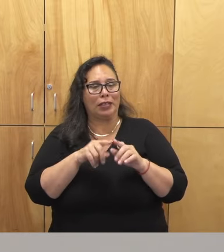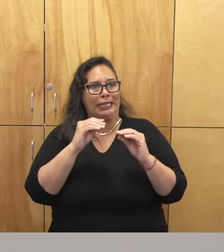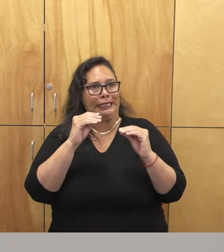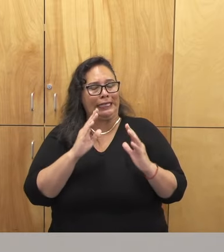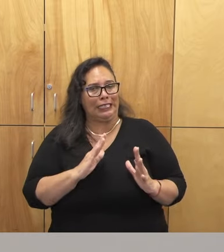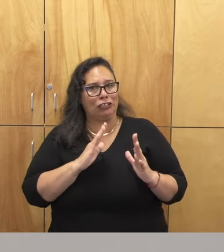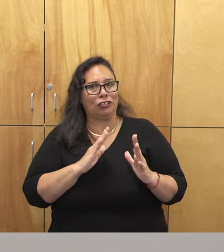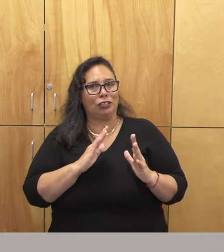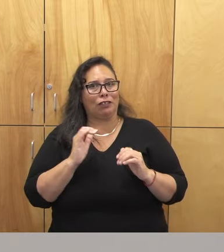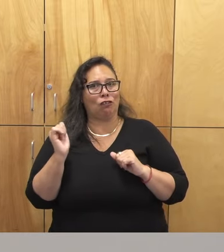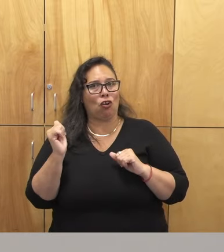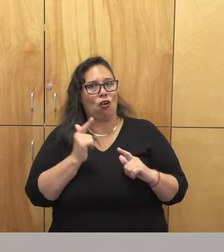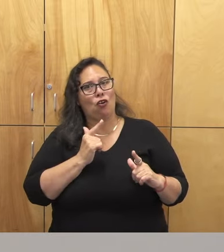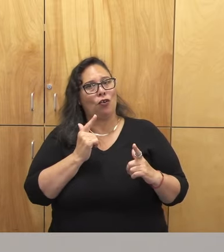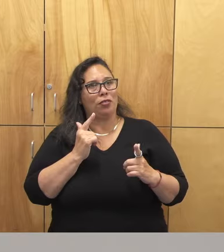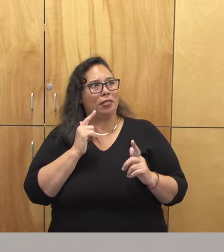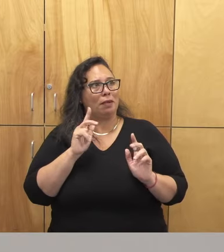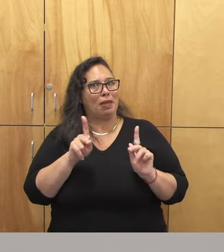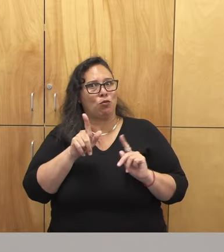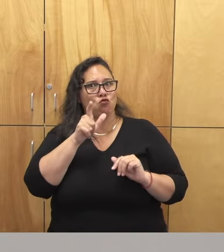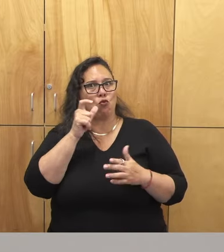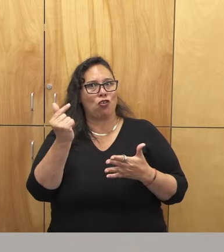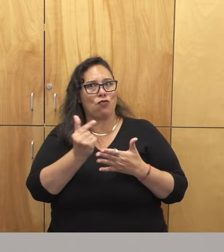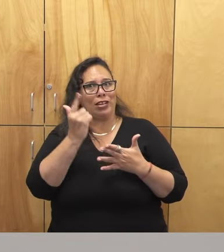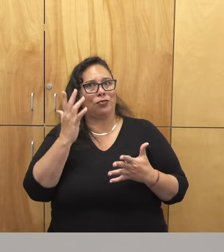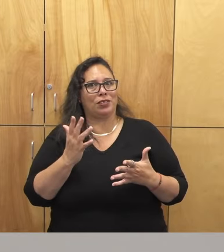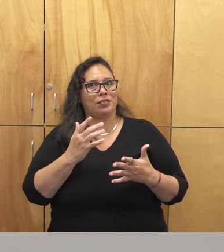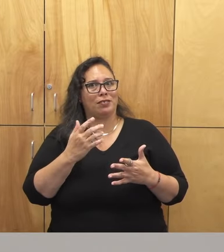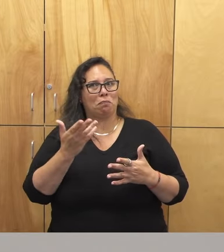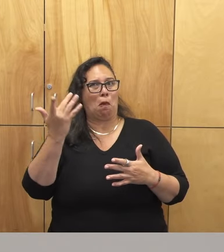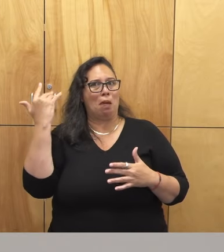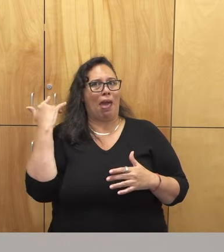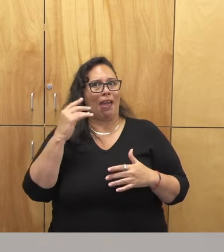teacher of all the graduates in the fourth grade?"